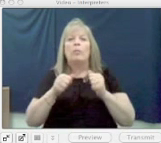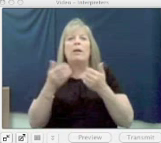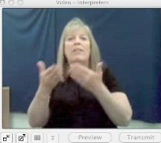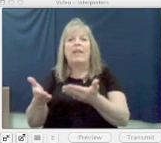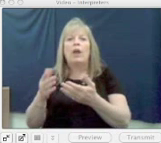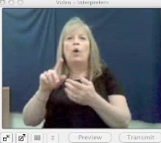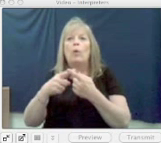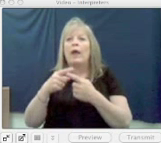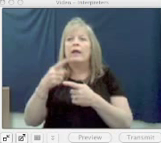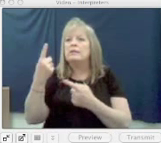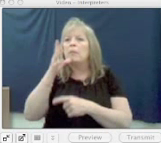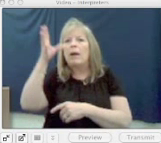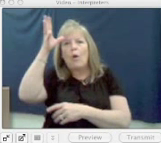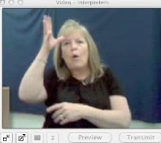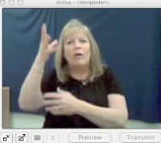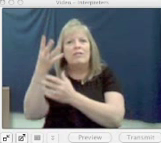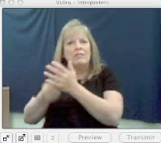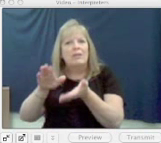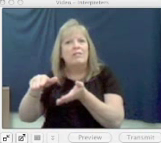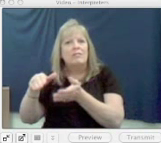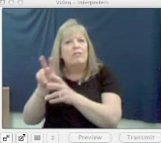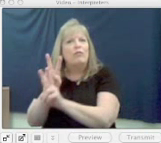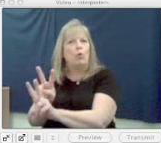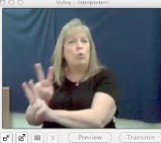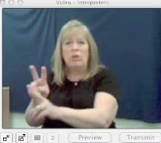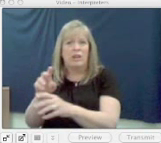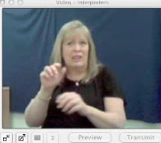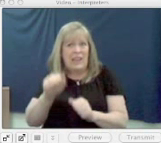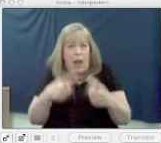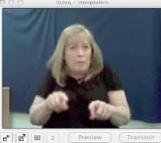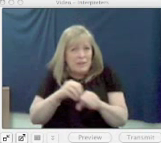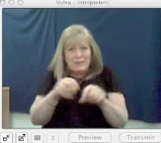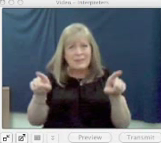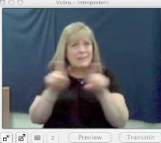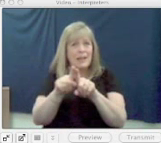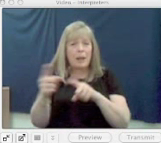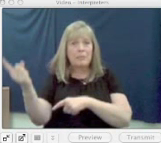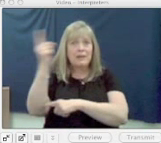of a parent, all in one day.